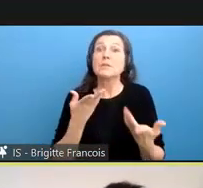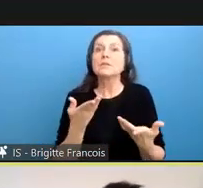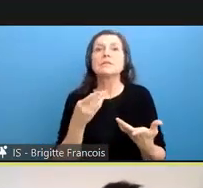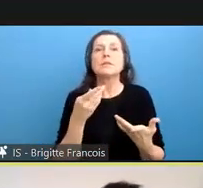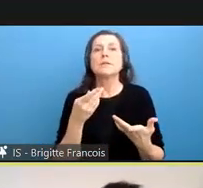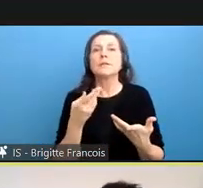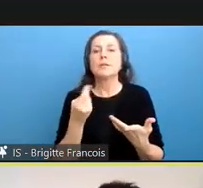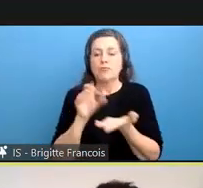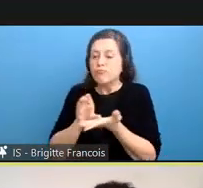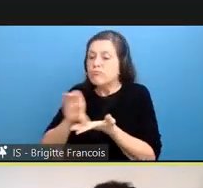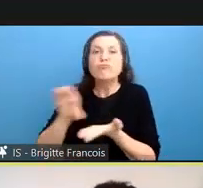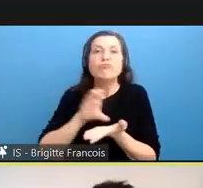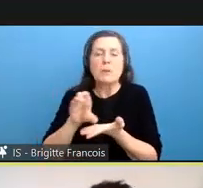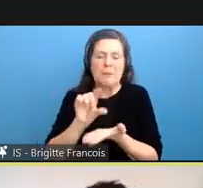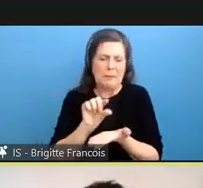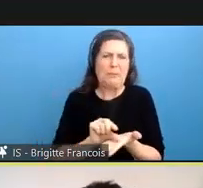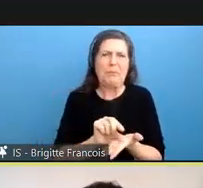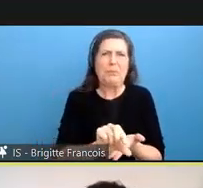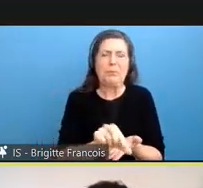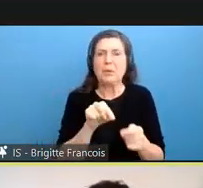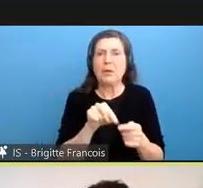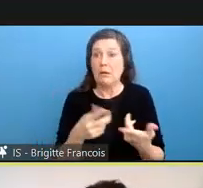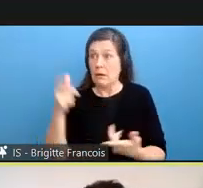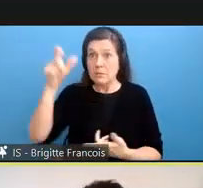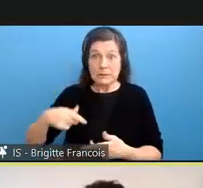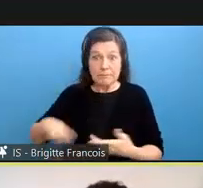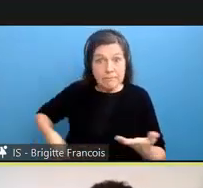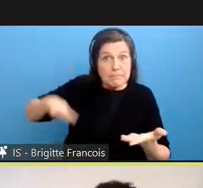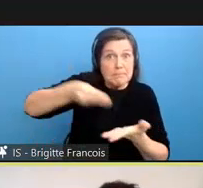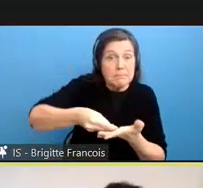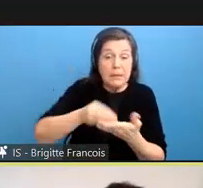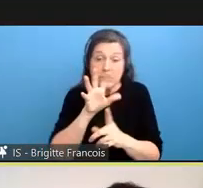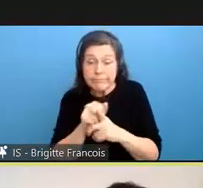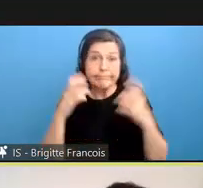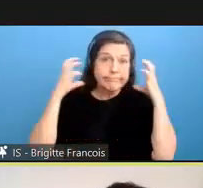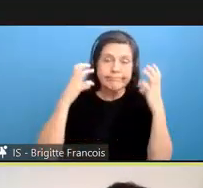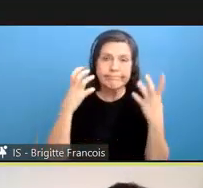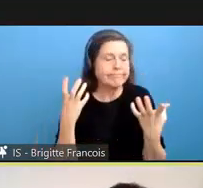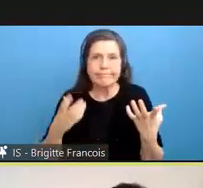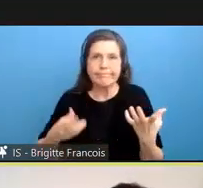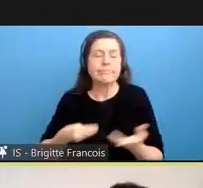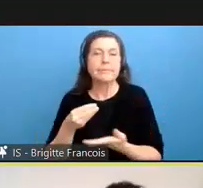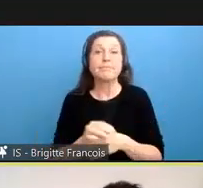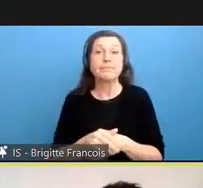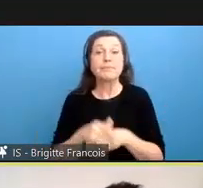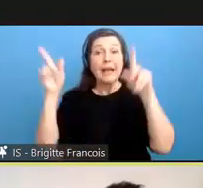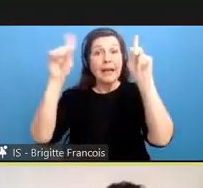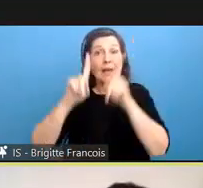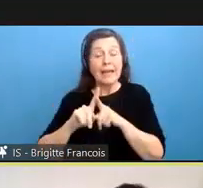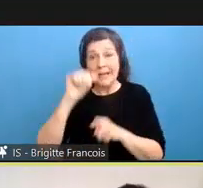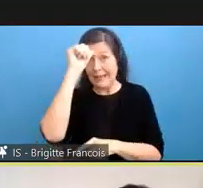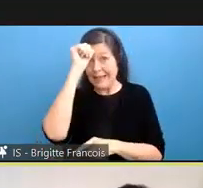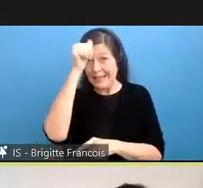people cannot afford diagnosis and treatment. In some countries, for example, in India, there is government